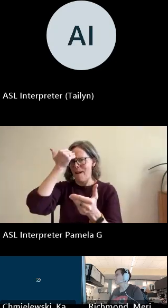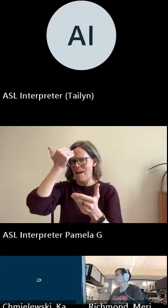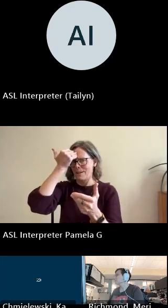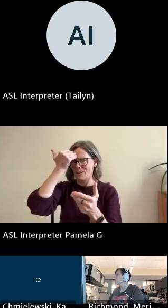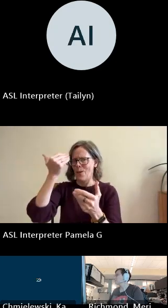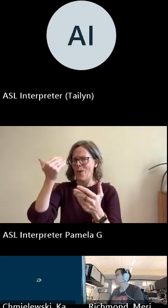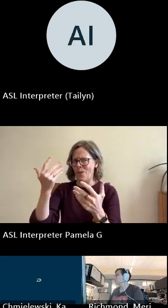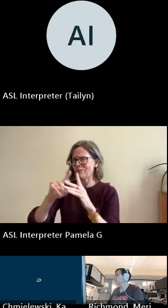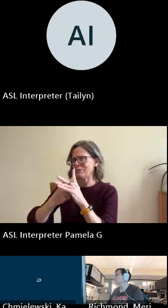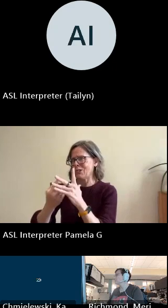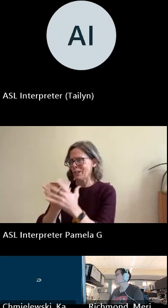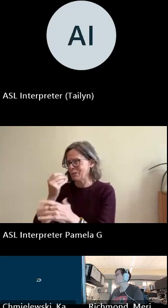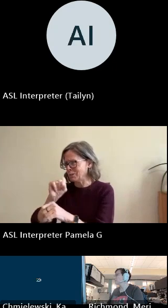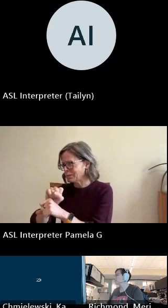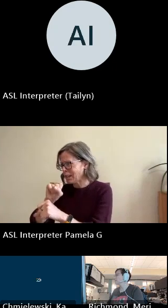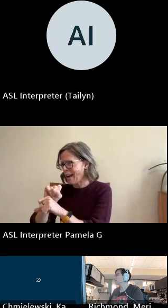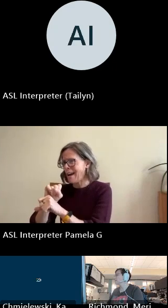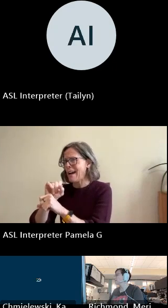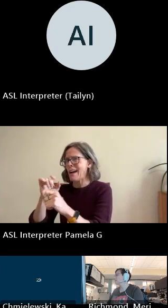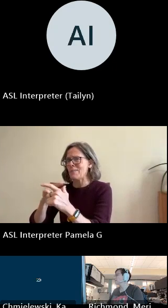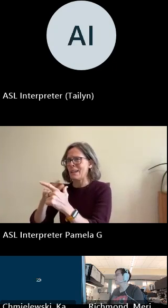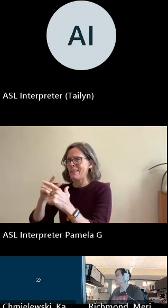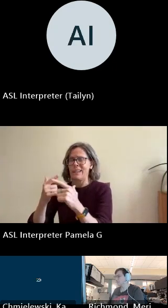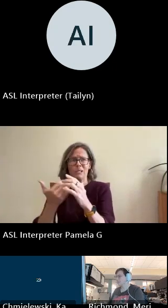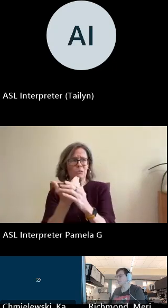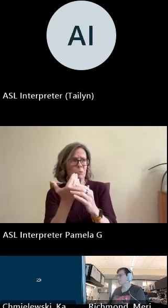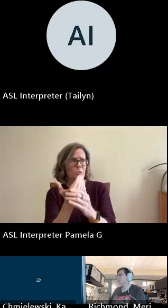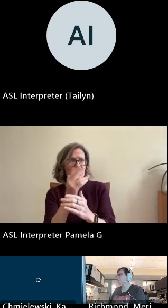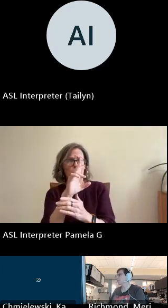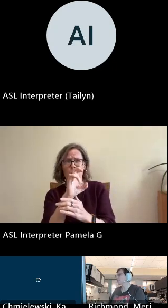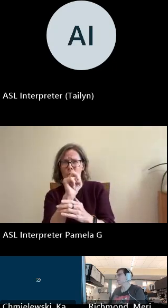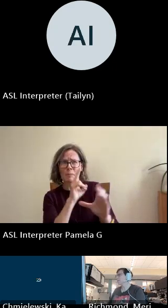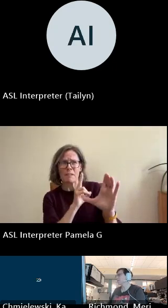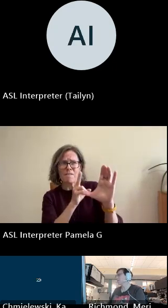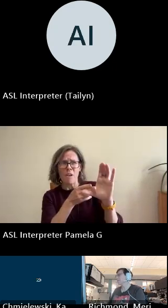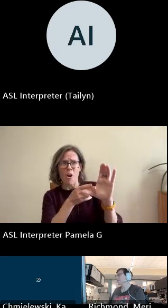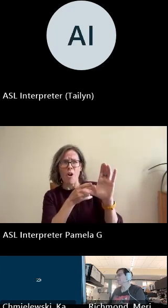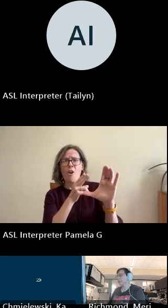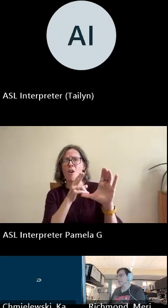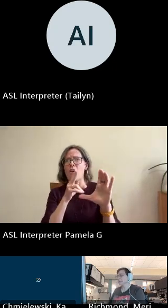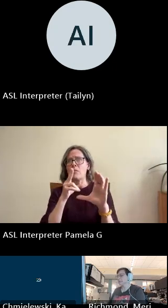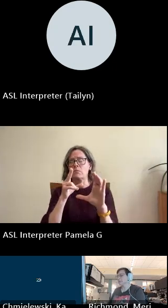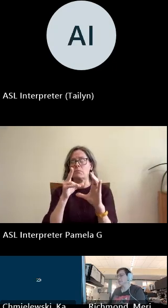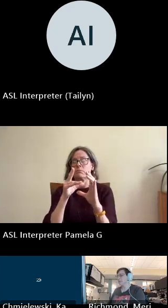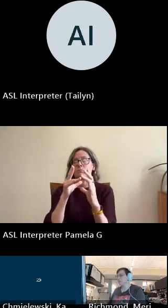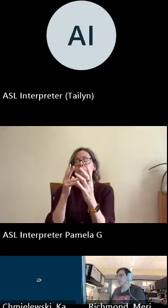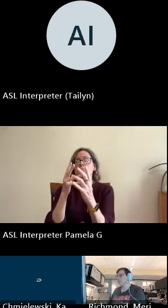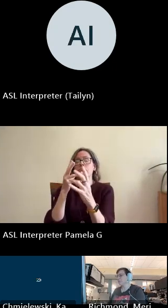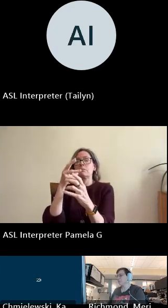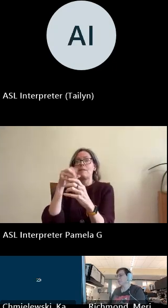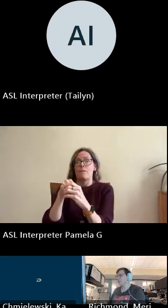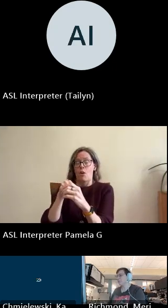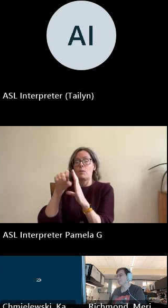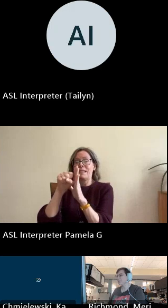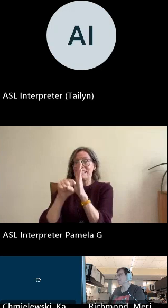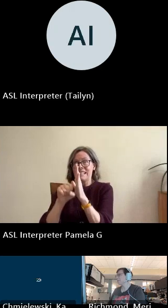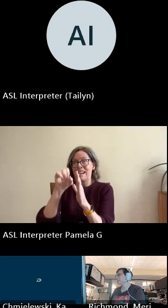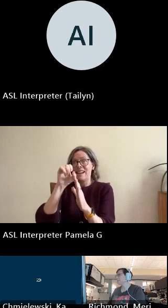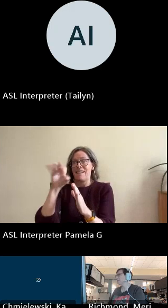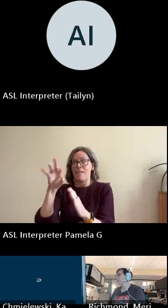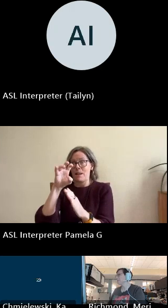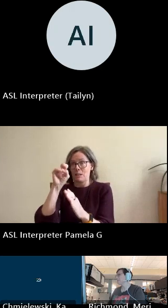new job, let alone start with a new organization as big as the state of Minnesota. I hope your experience so far has been